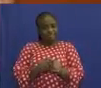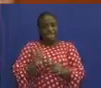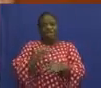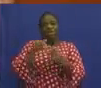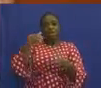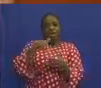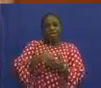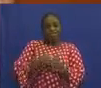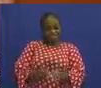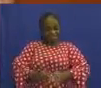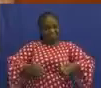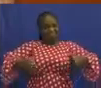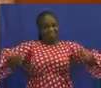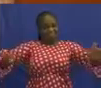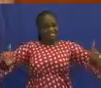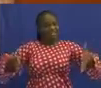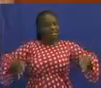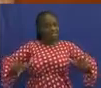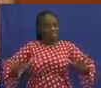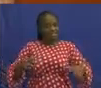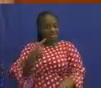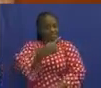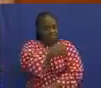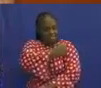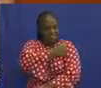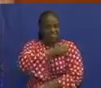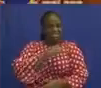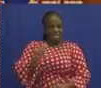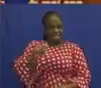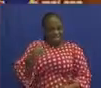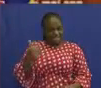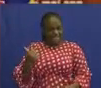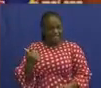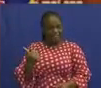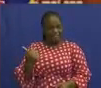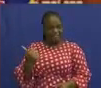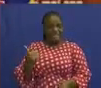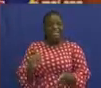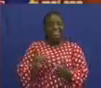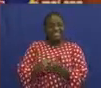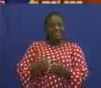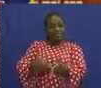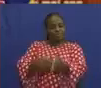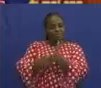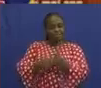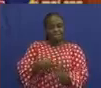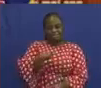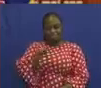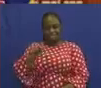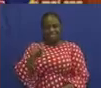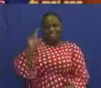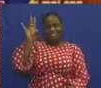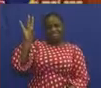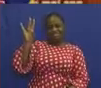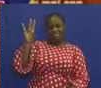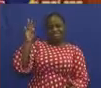widen our access to vaccines like Pfizer and Moderna that require minus 70 degrees